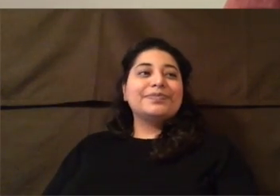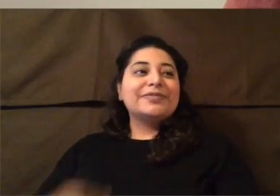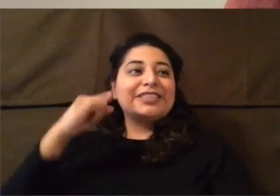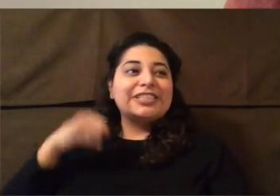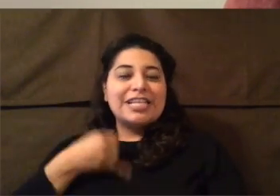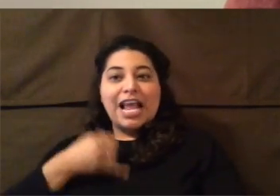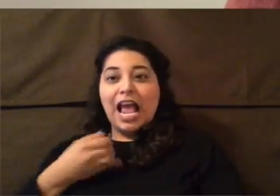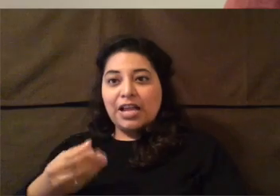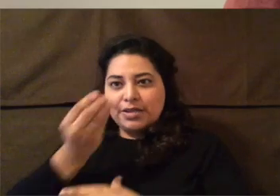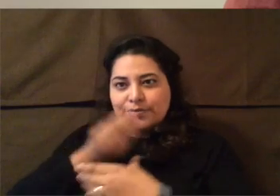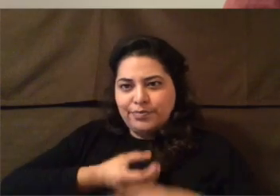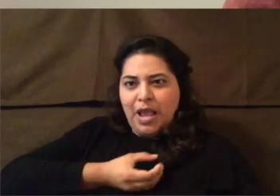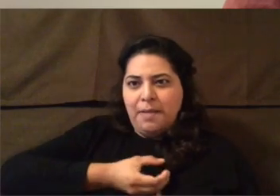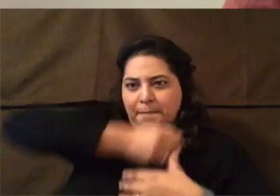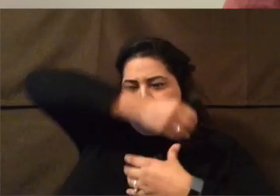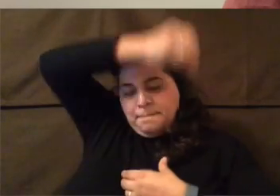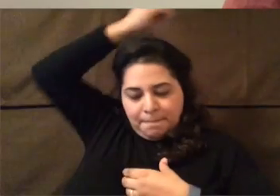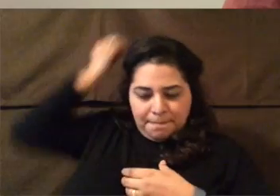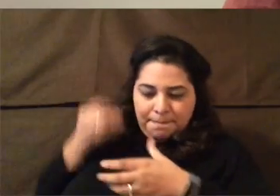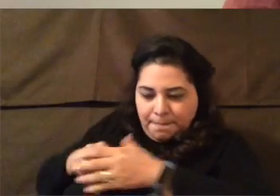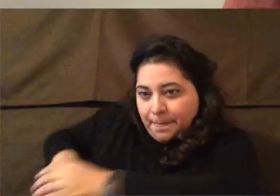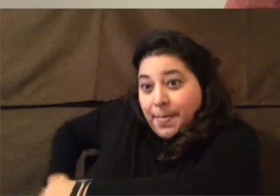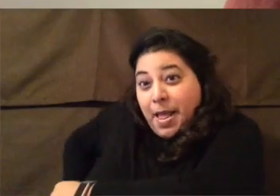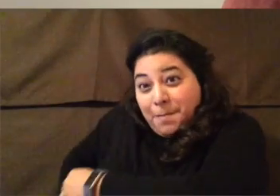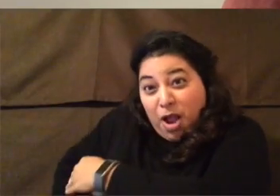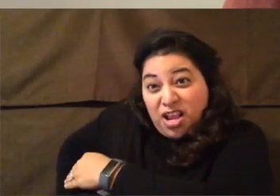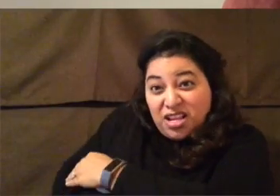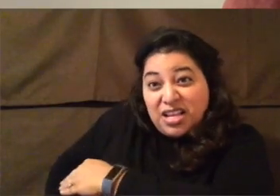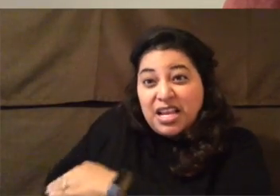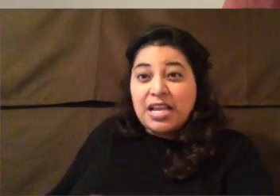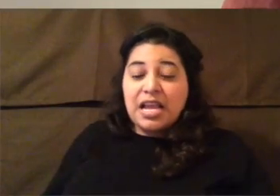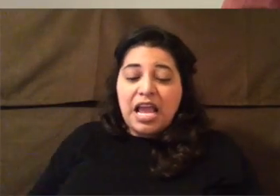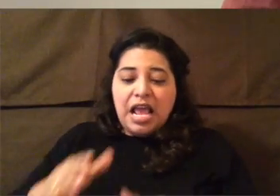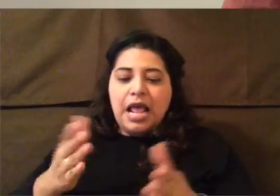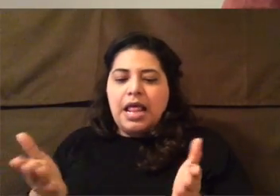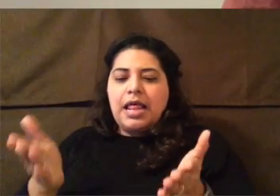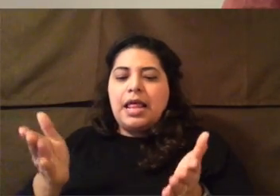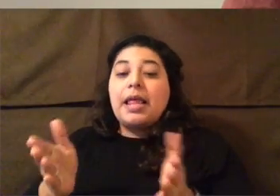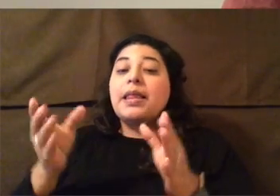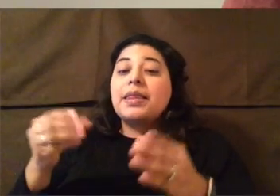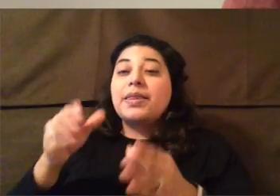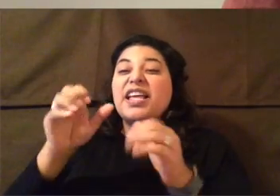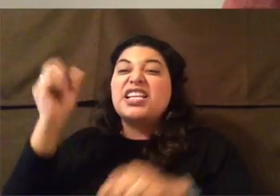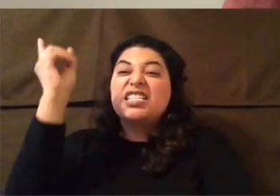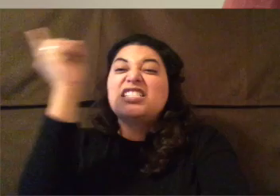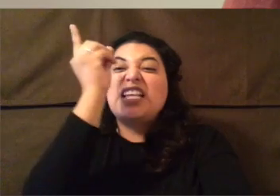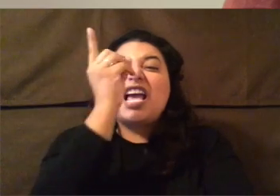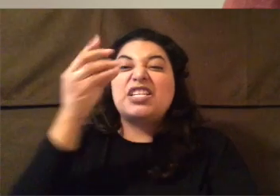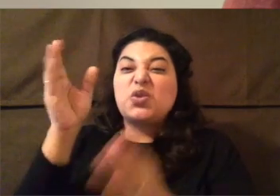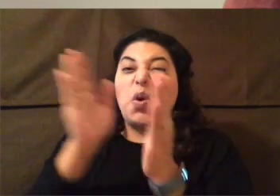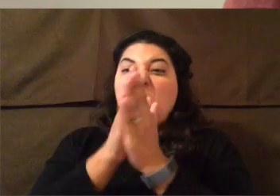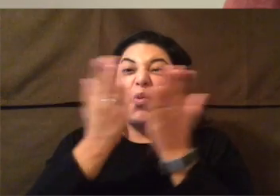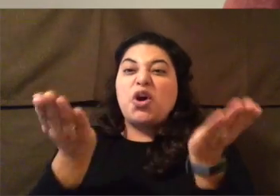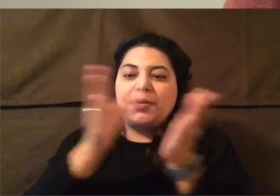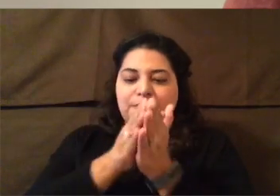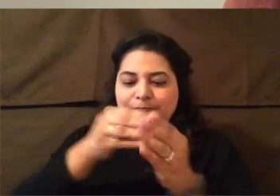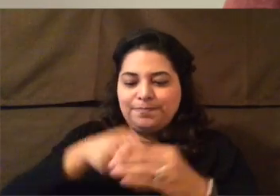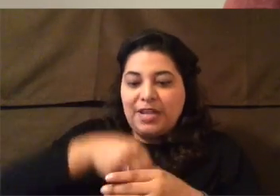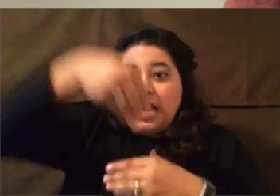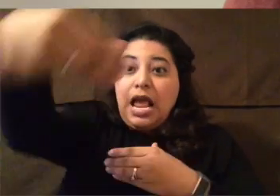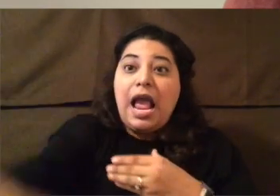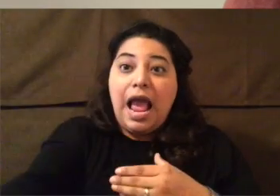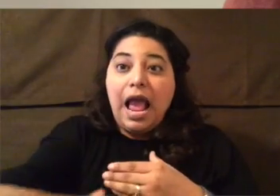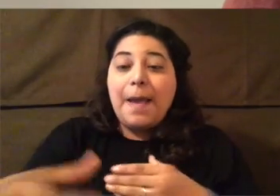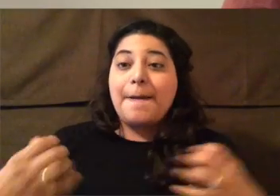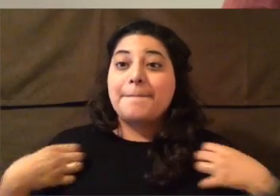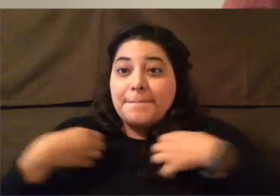"Coming!" she shouted. Jack put the gold medallion back in his pocket. He pulled the dinosaur book out of his pack and put it back with all the